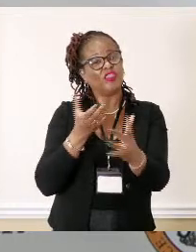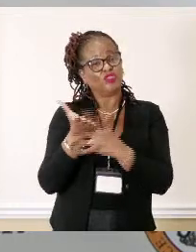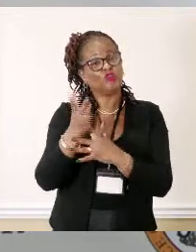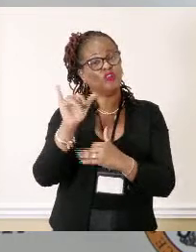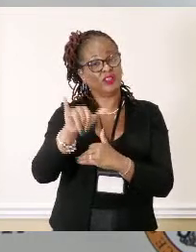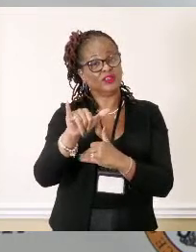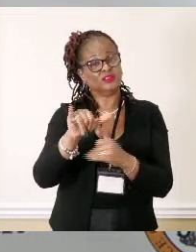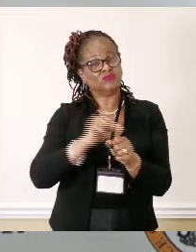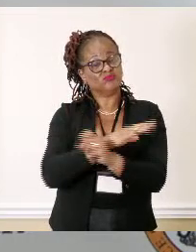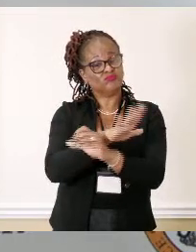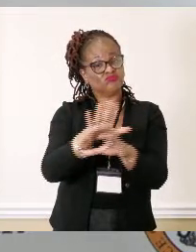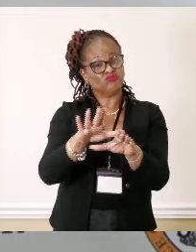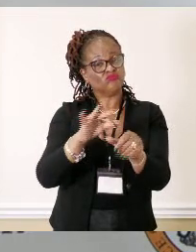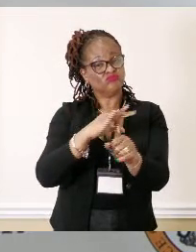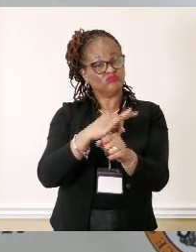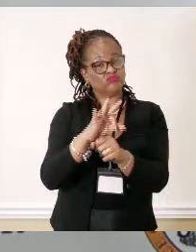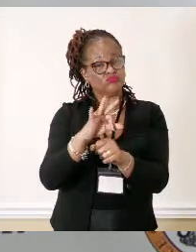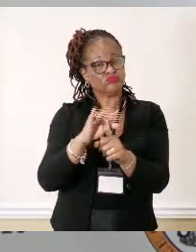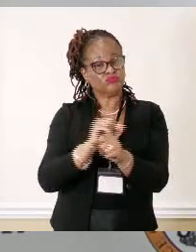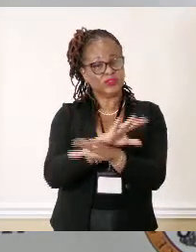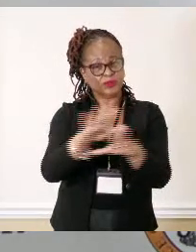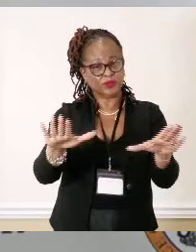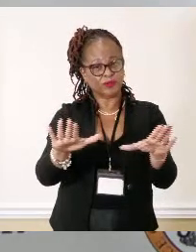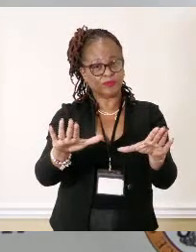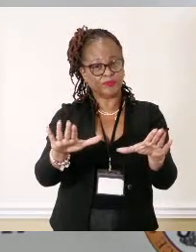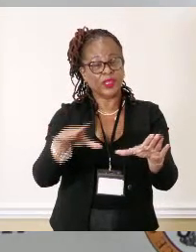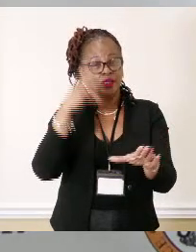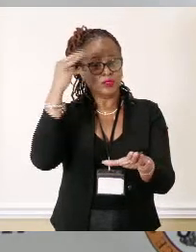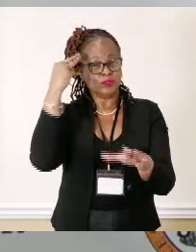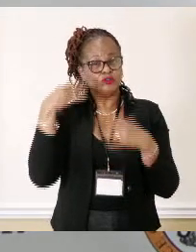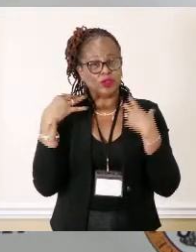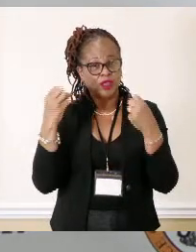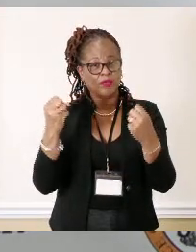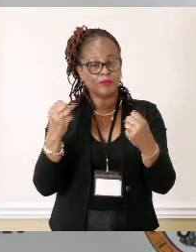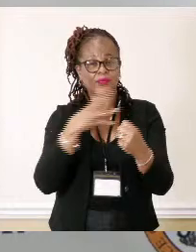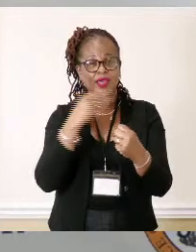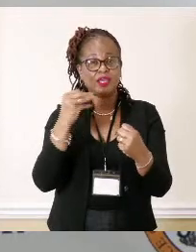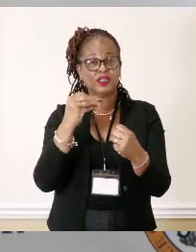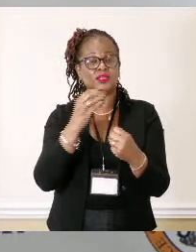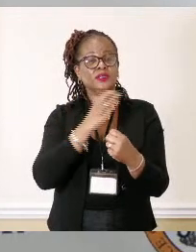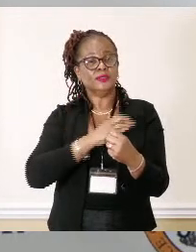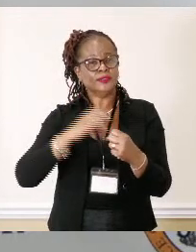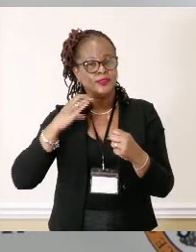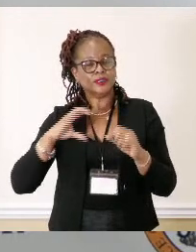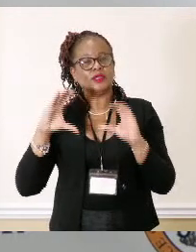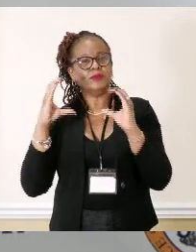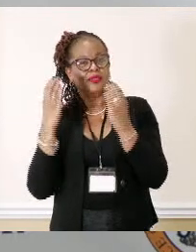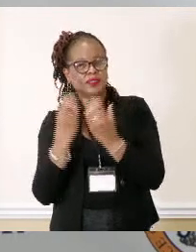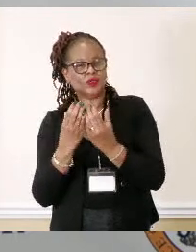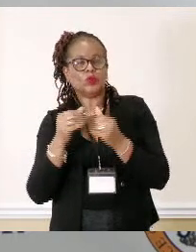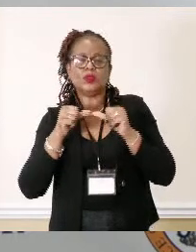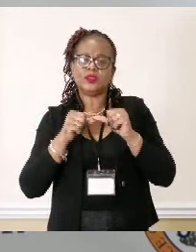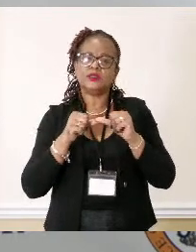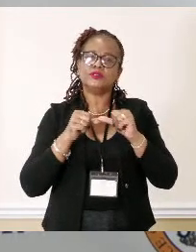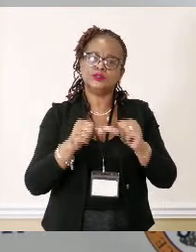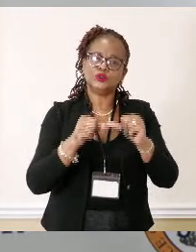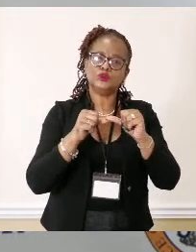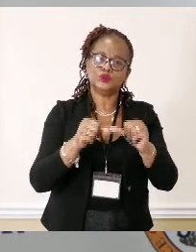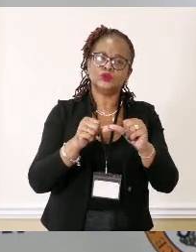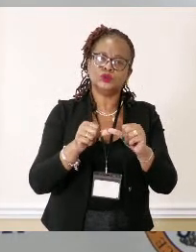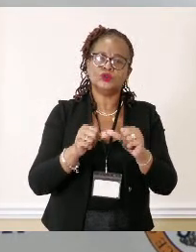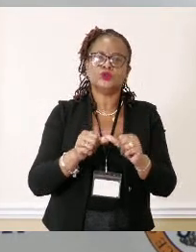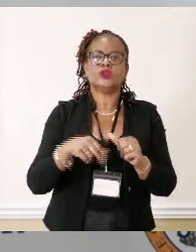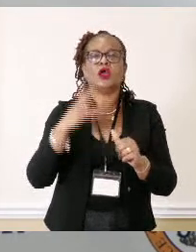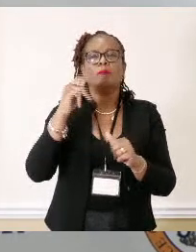pandemic. The Ministry of Health officials and the Consultative Committee will continue to provide